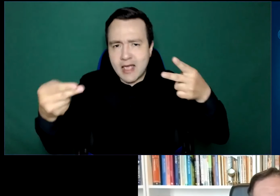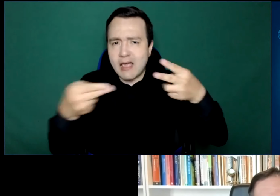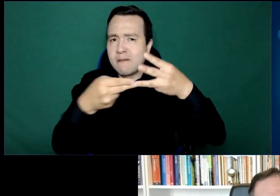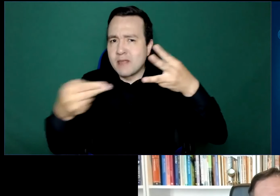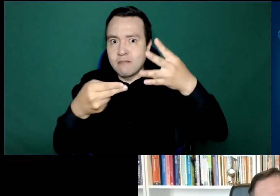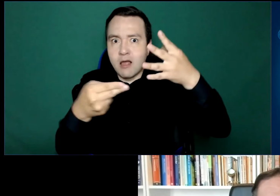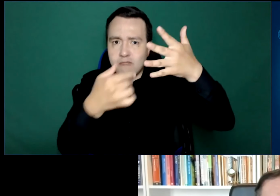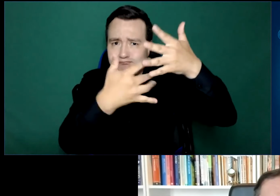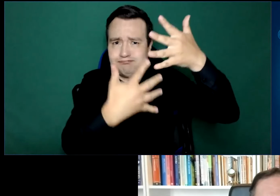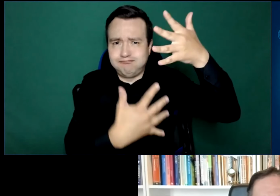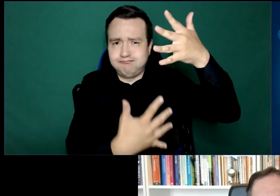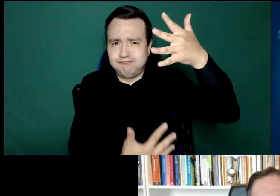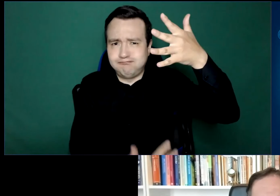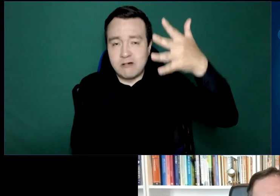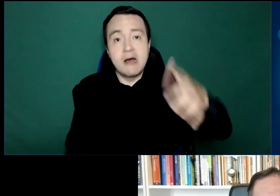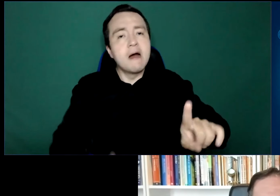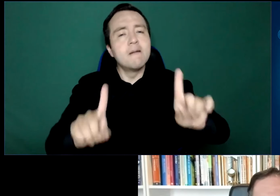morning.